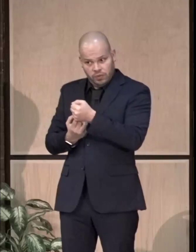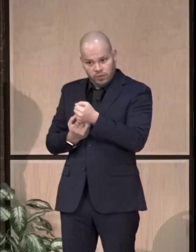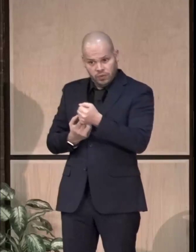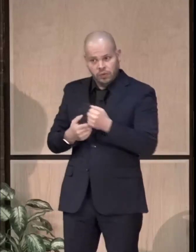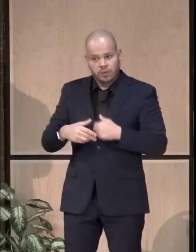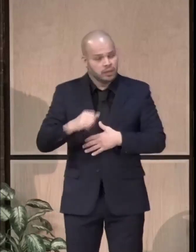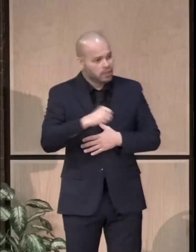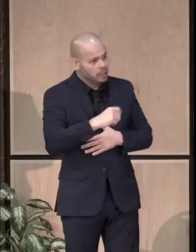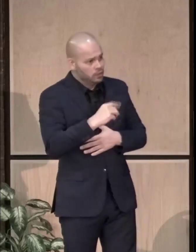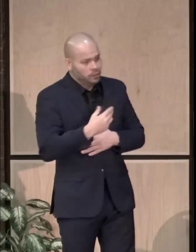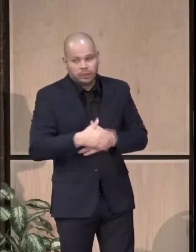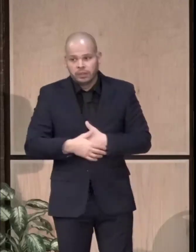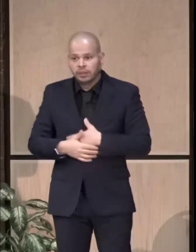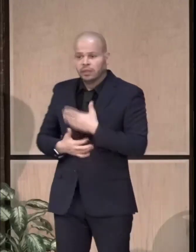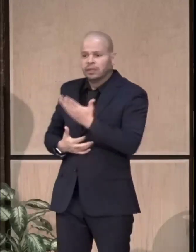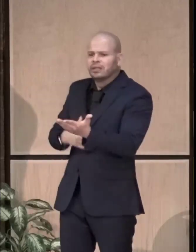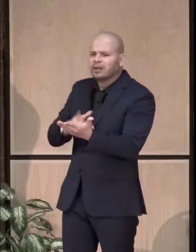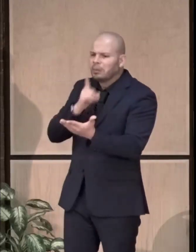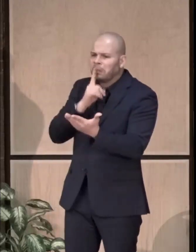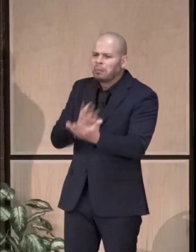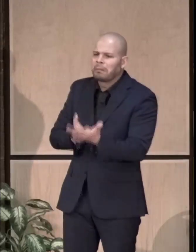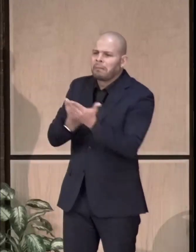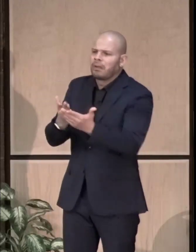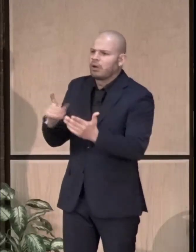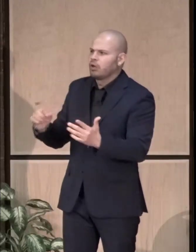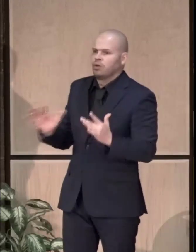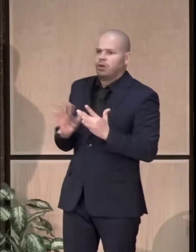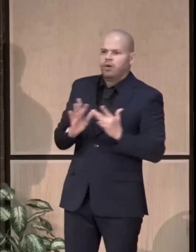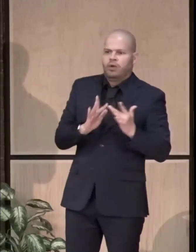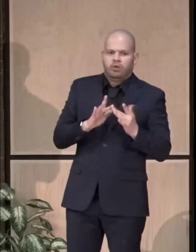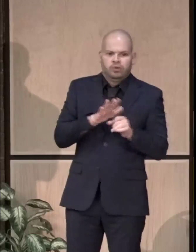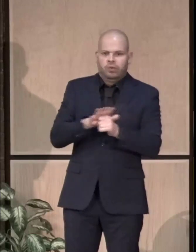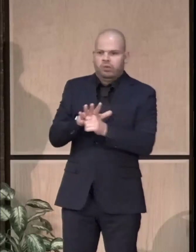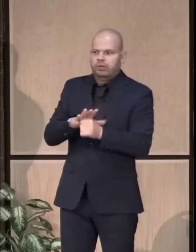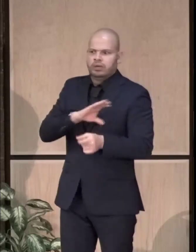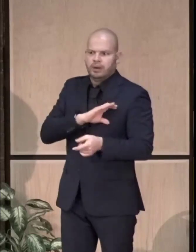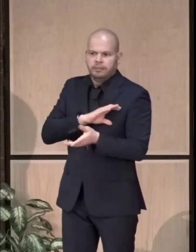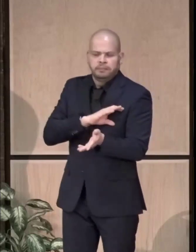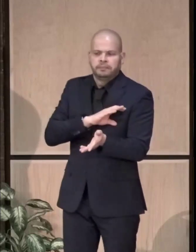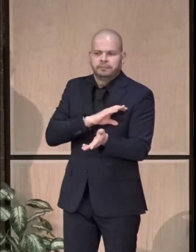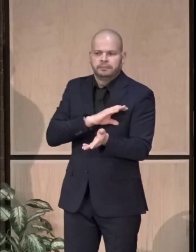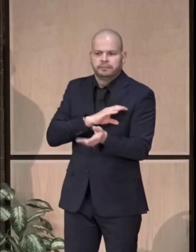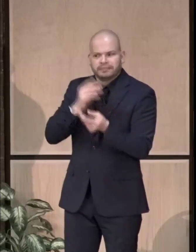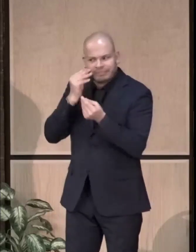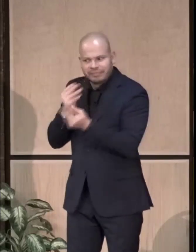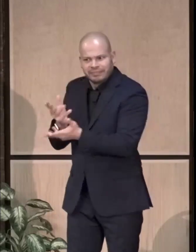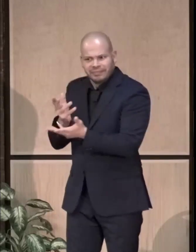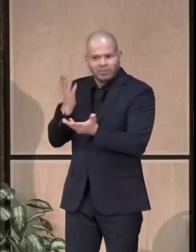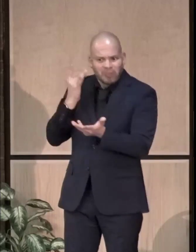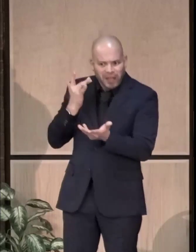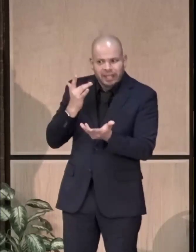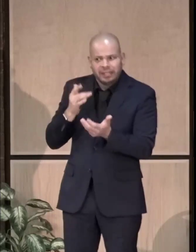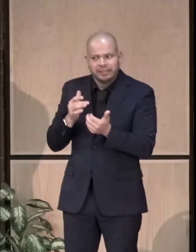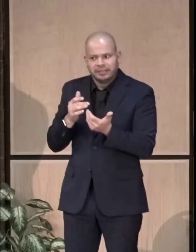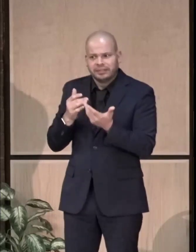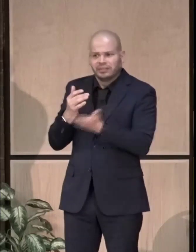Sheriff's Office or any law enforcement officer in the area about the risk